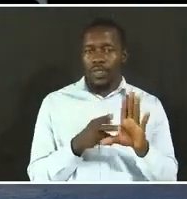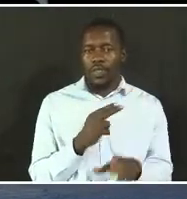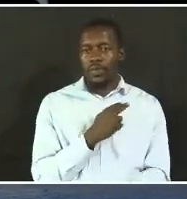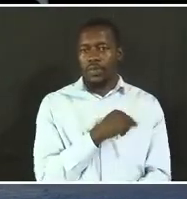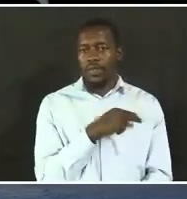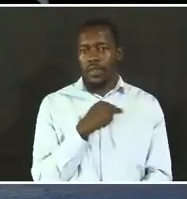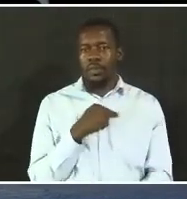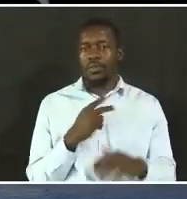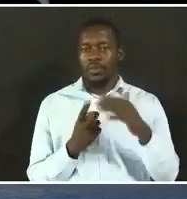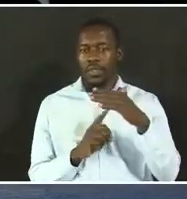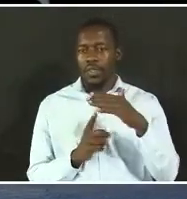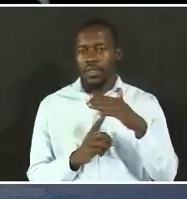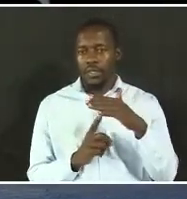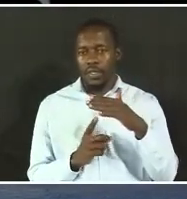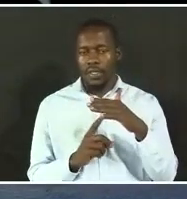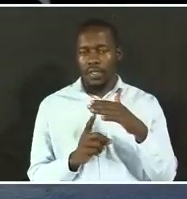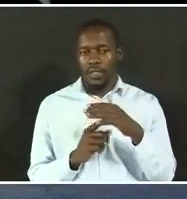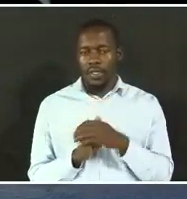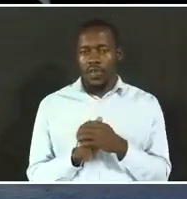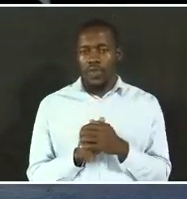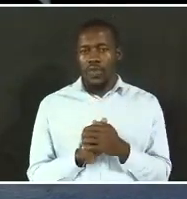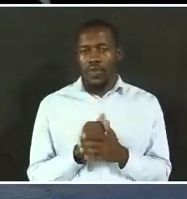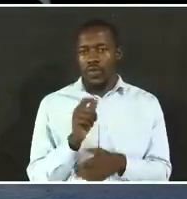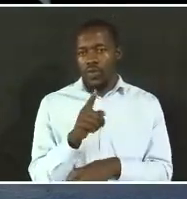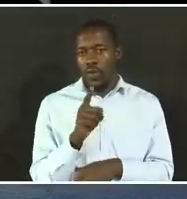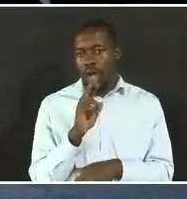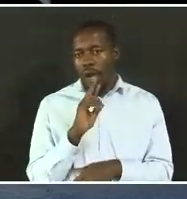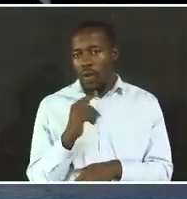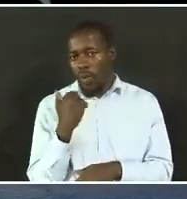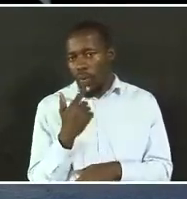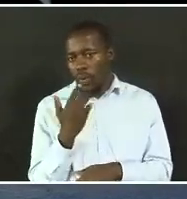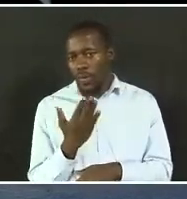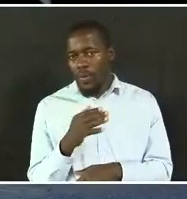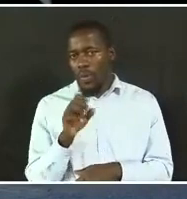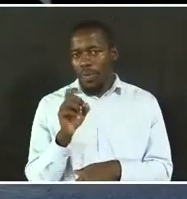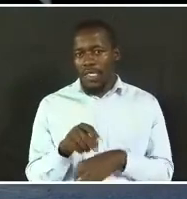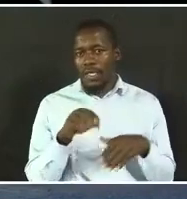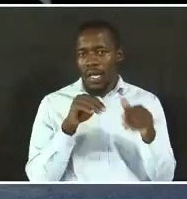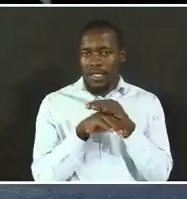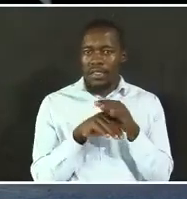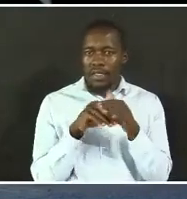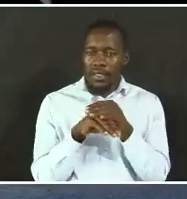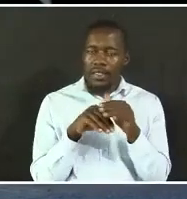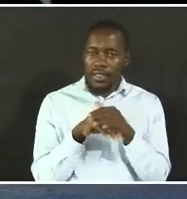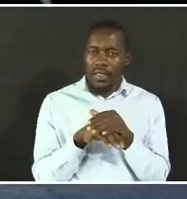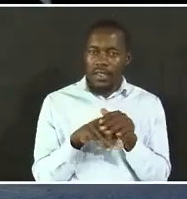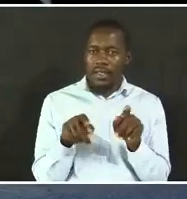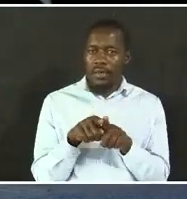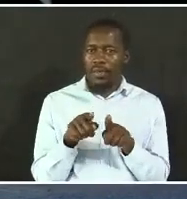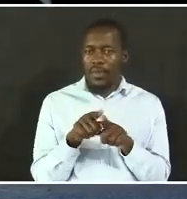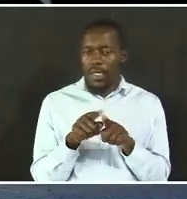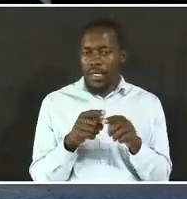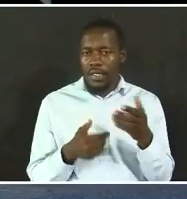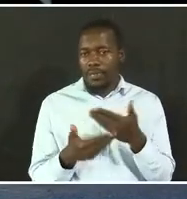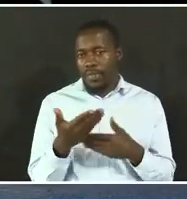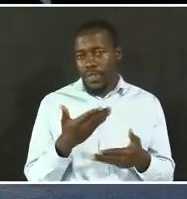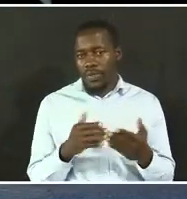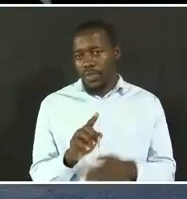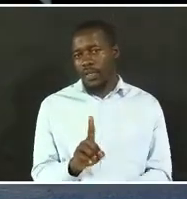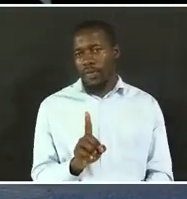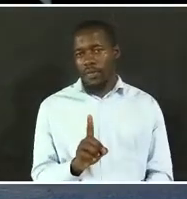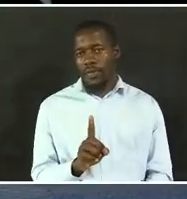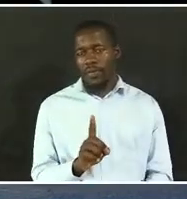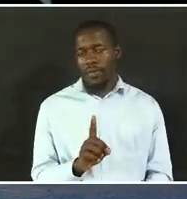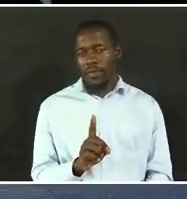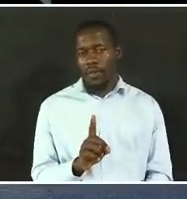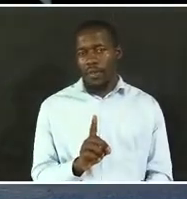ministry. But what kind of a person are you? You need to assess and speak to yourself. Are you